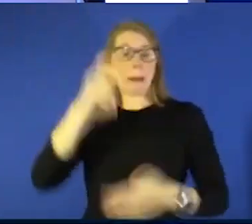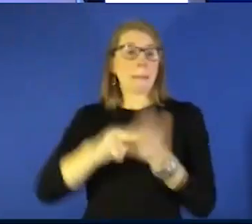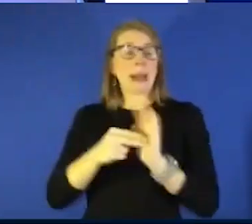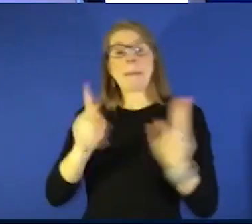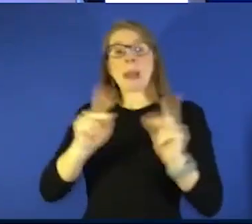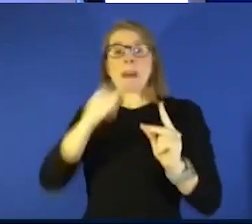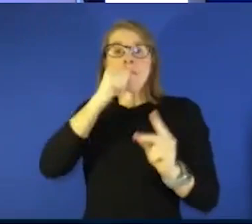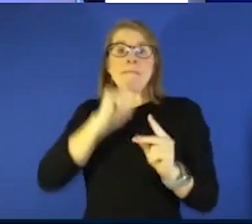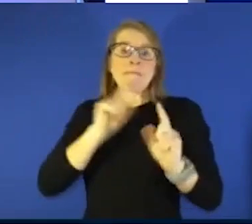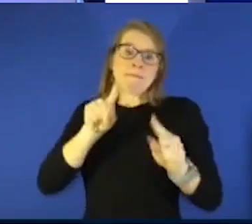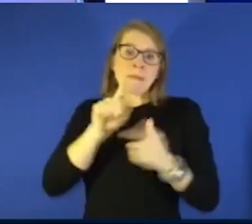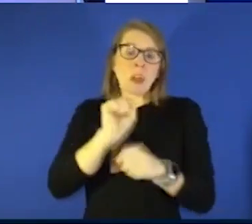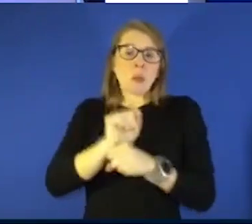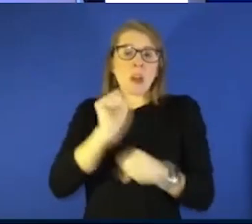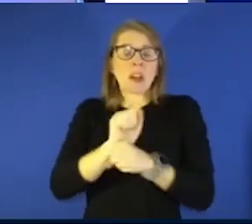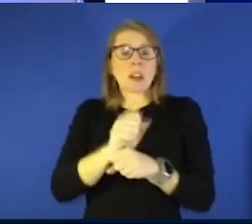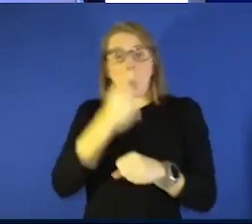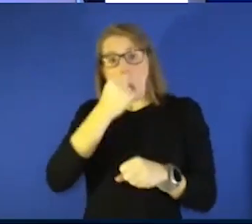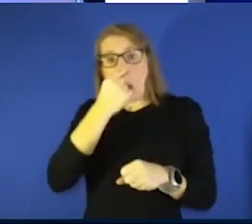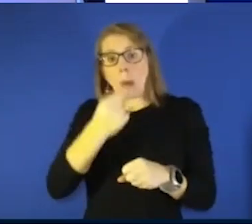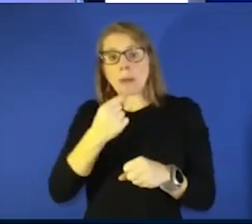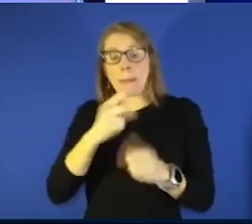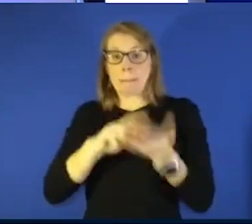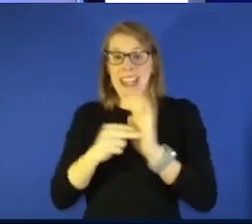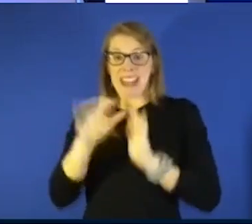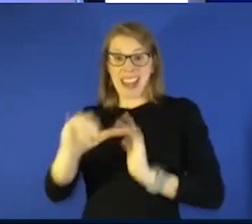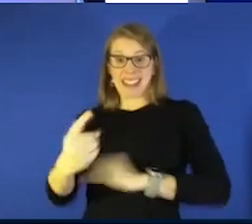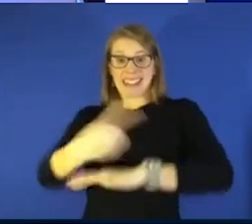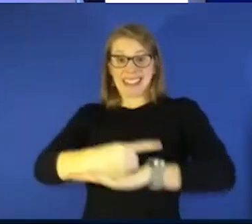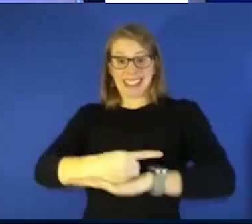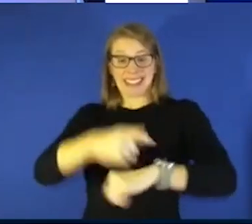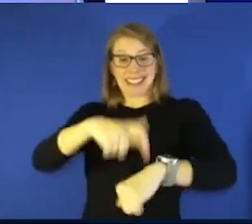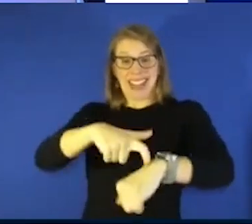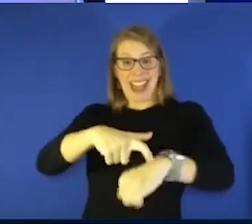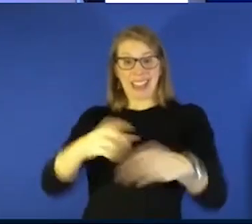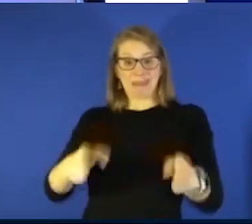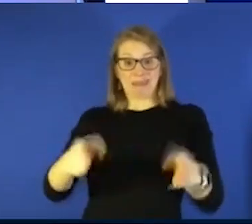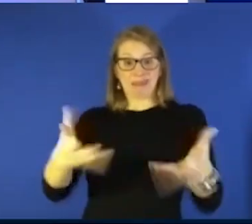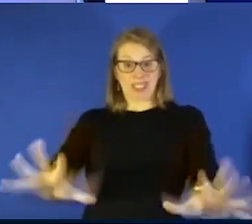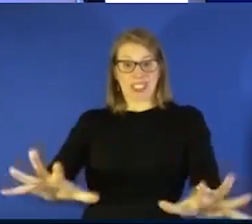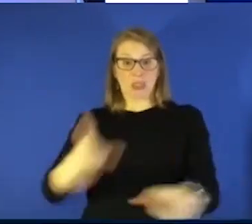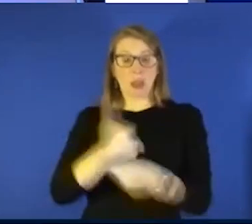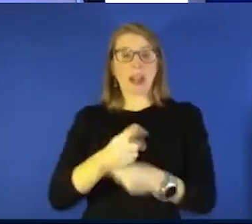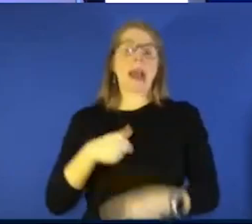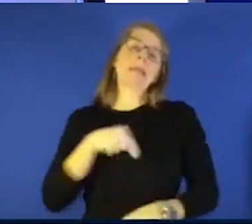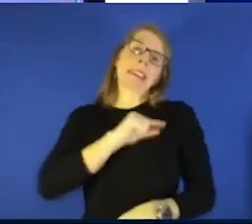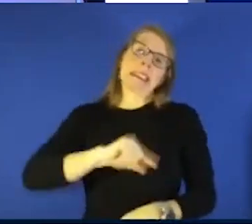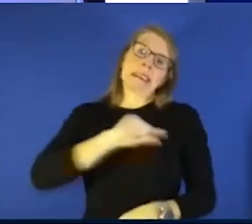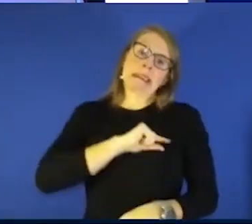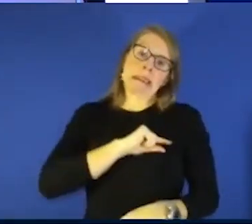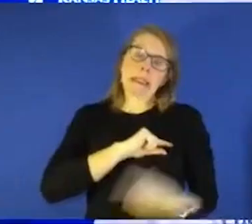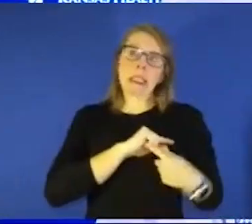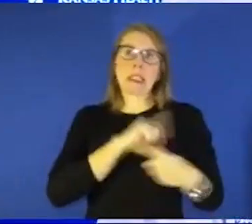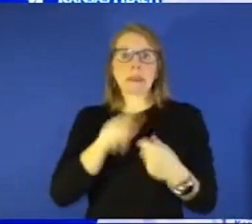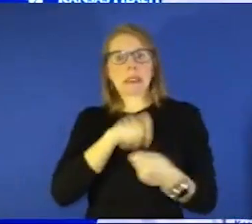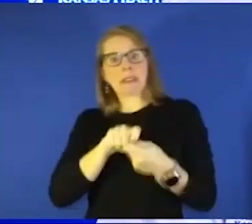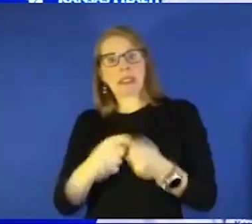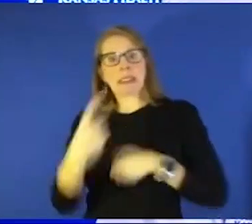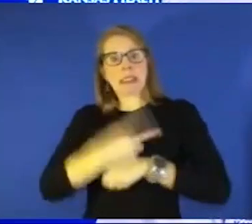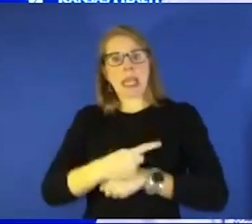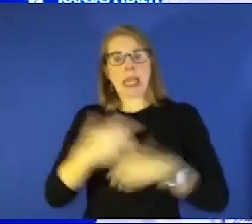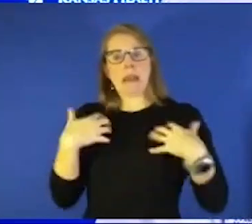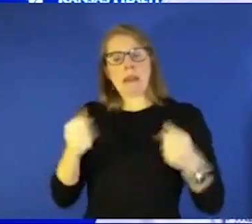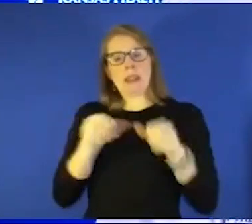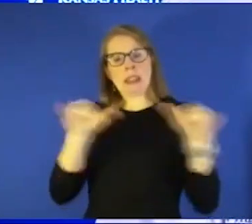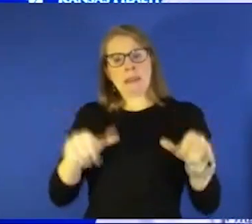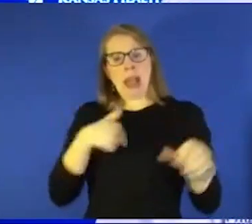anyway, even through a cold, are probably over, right? Yeah, I may have been always guilty of doing that. There was a We all certain day were. in the health system when I Yeah. worked, and I